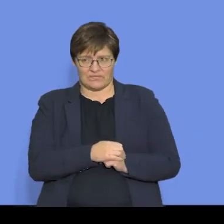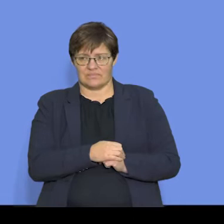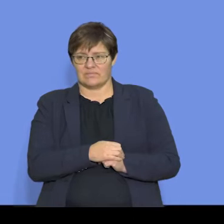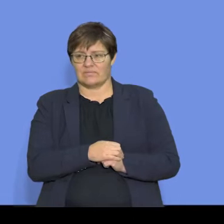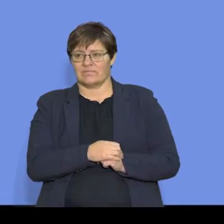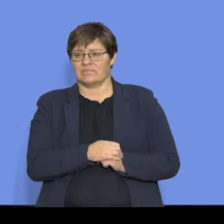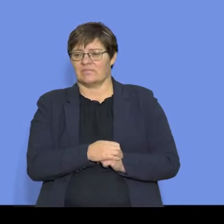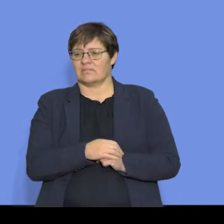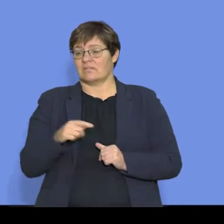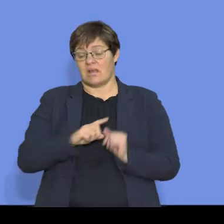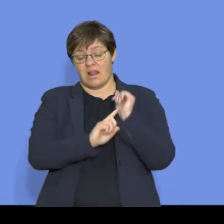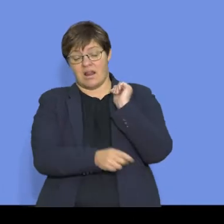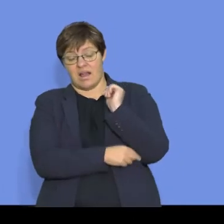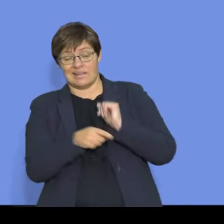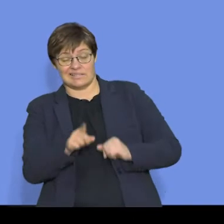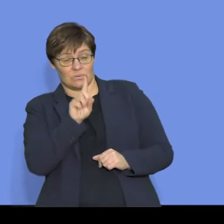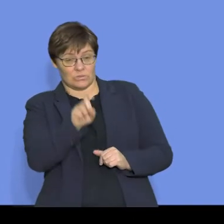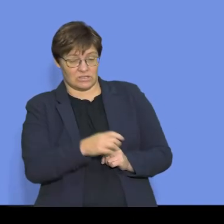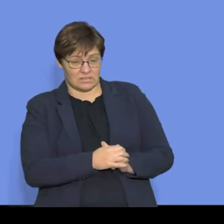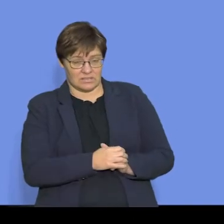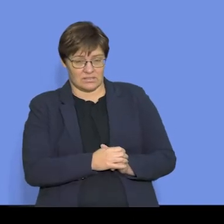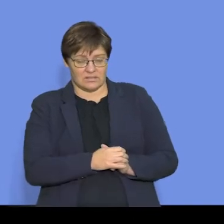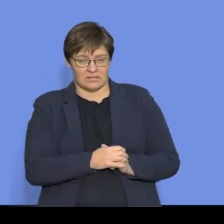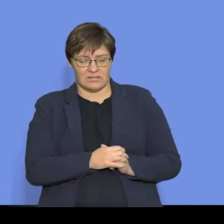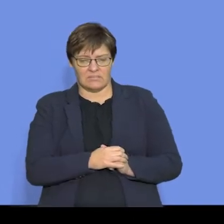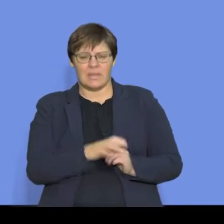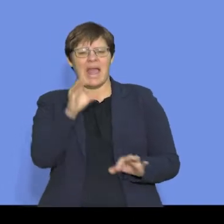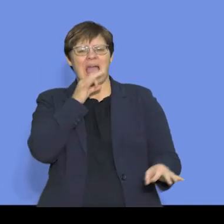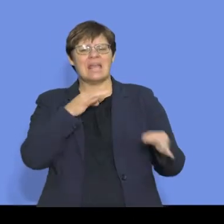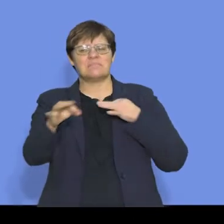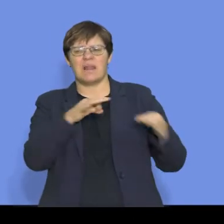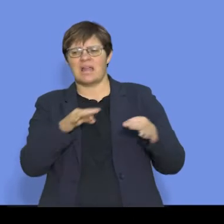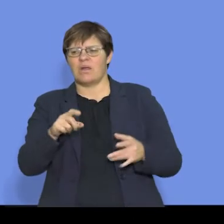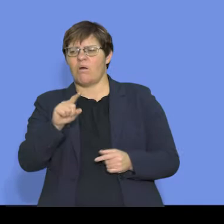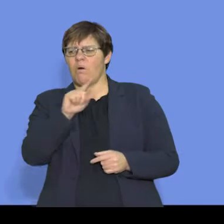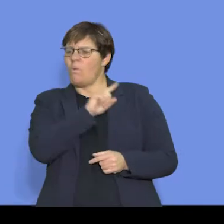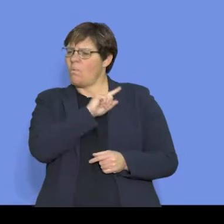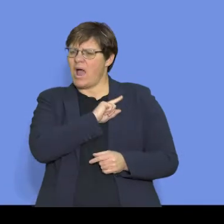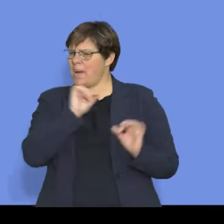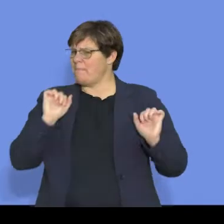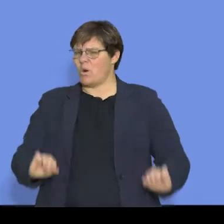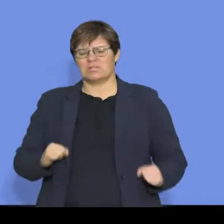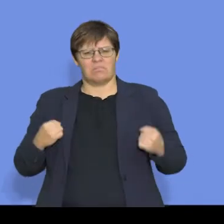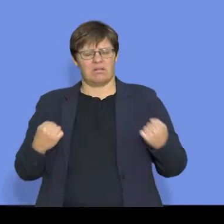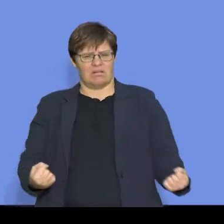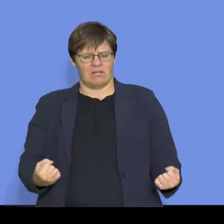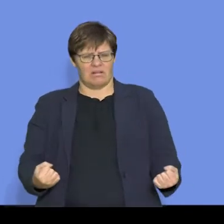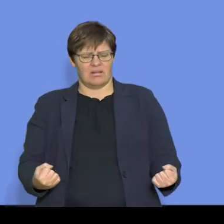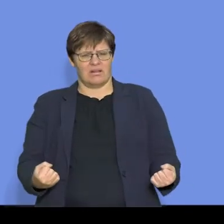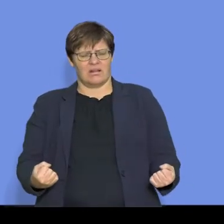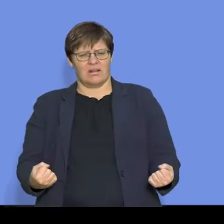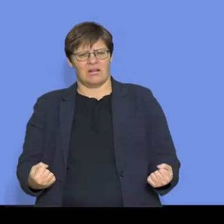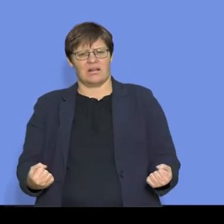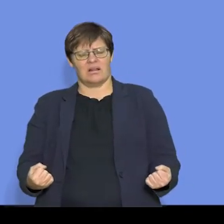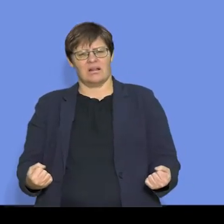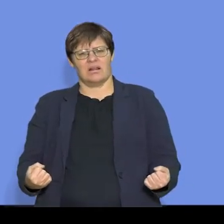looking at the table. Then the last question was explain why it would not be possible to date